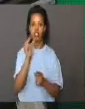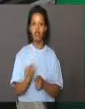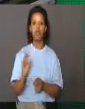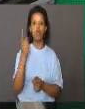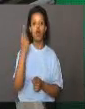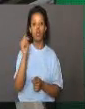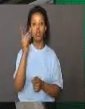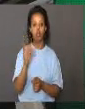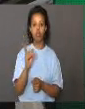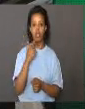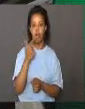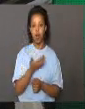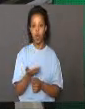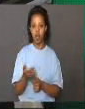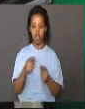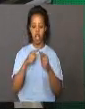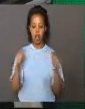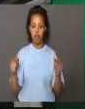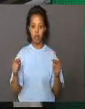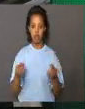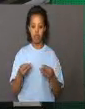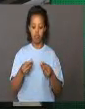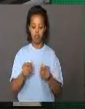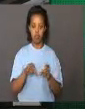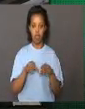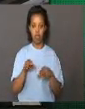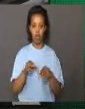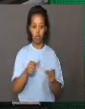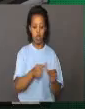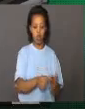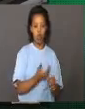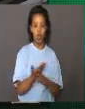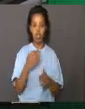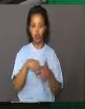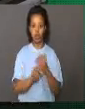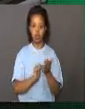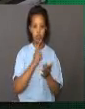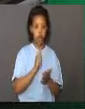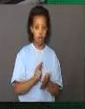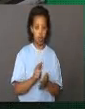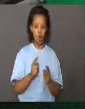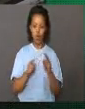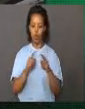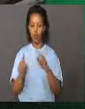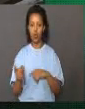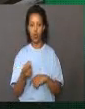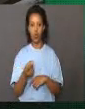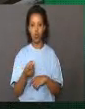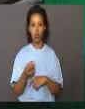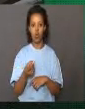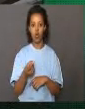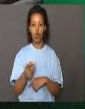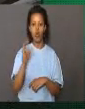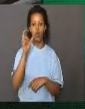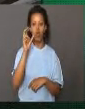is separated and dissolved from the culture using various organic